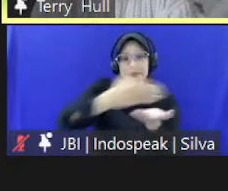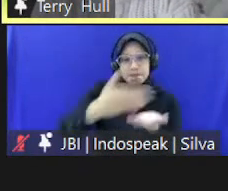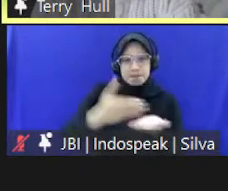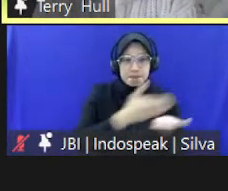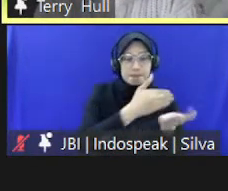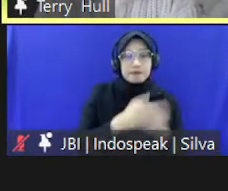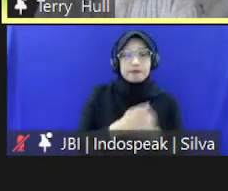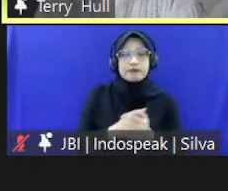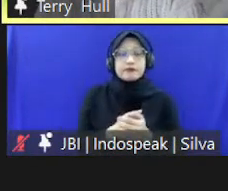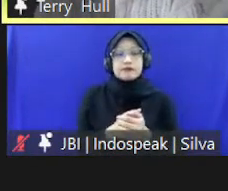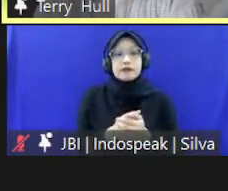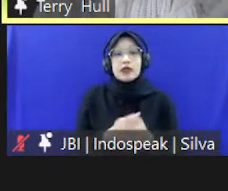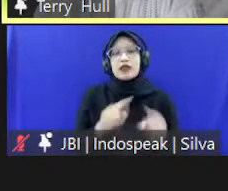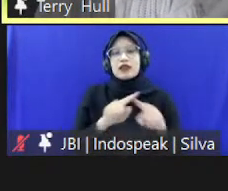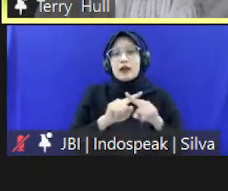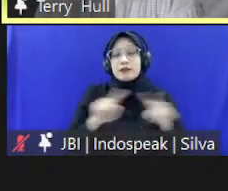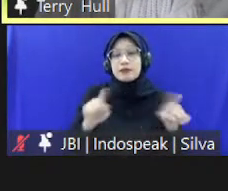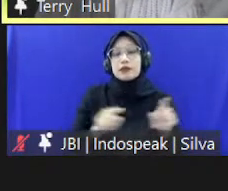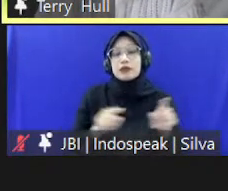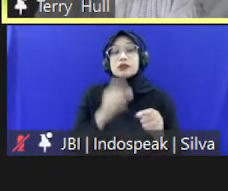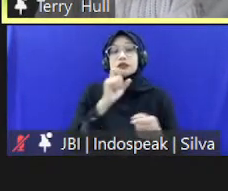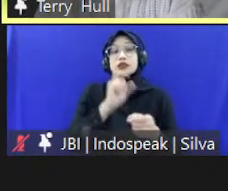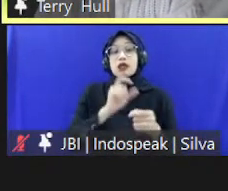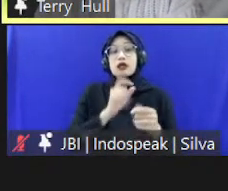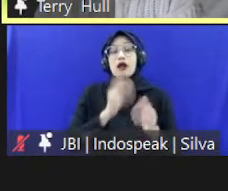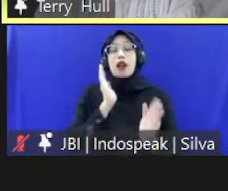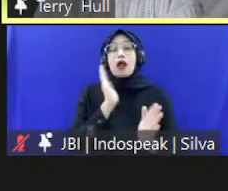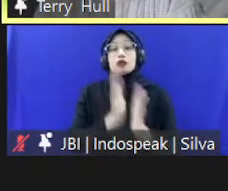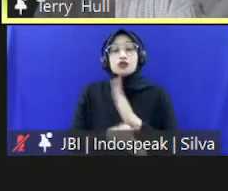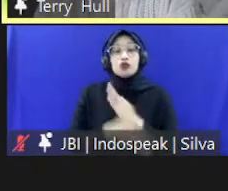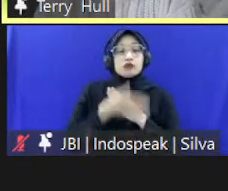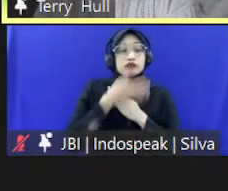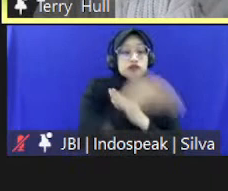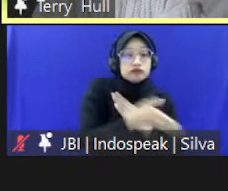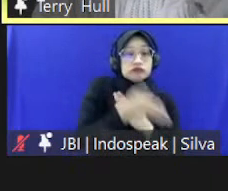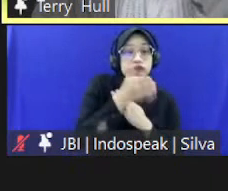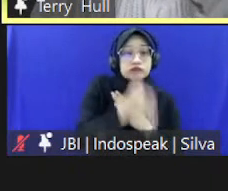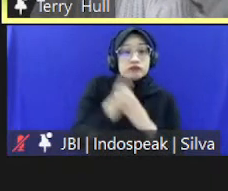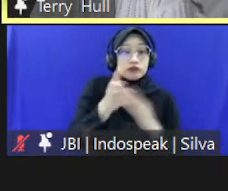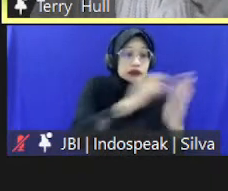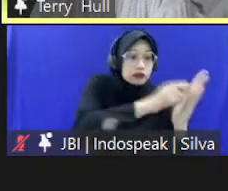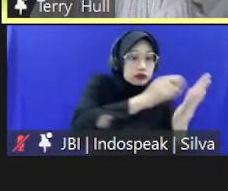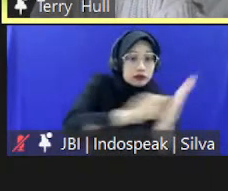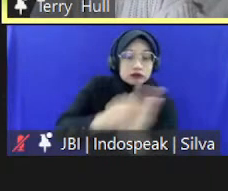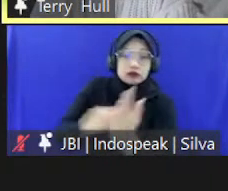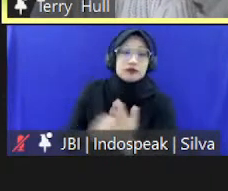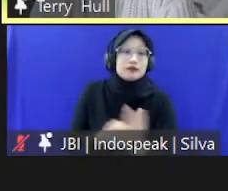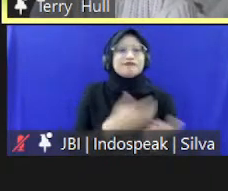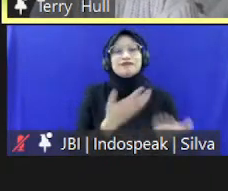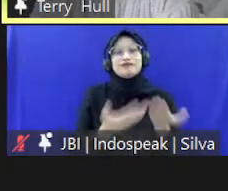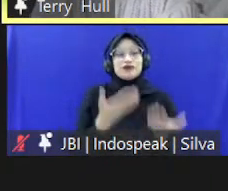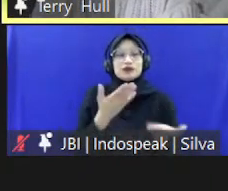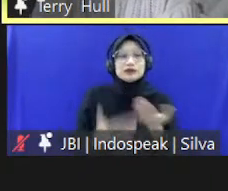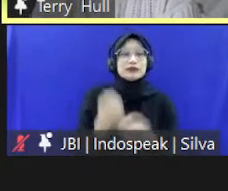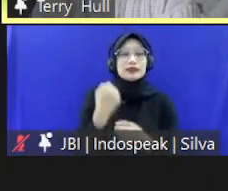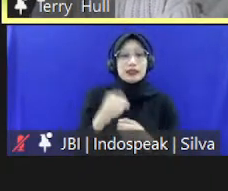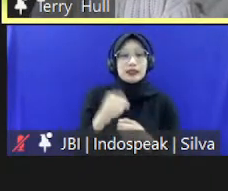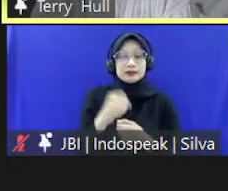field collection was very much disrupted, and I'm thinking that the